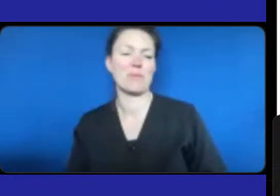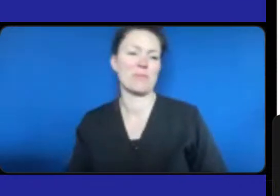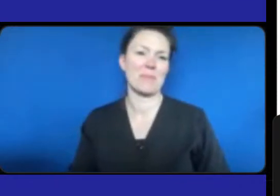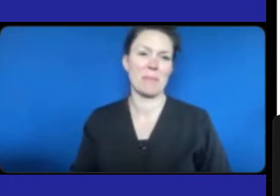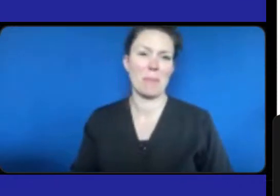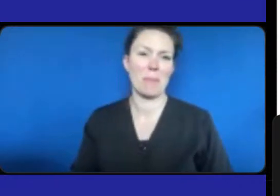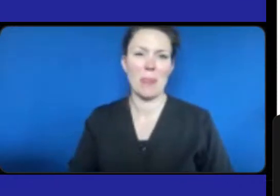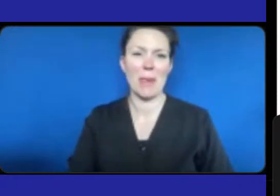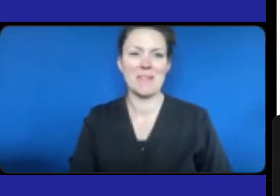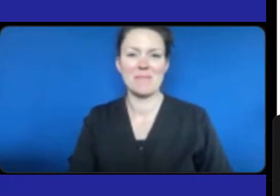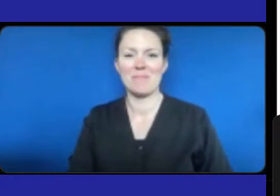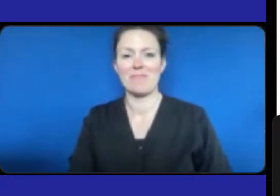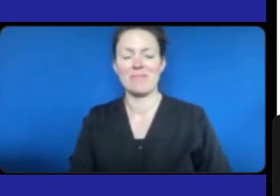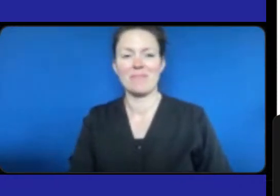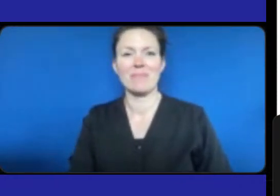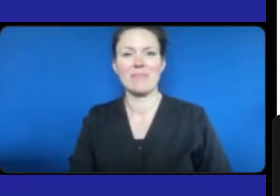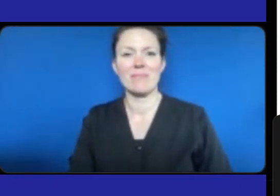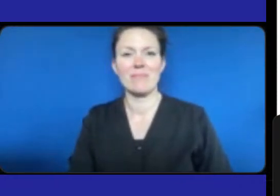you. Okay.